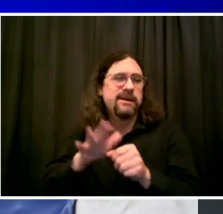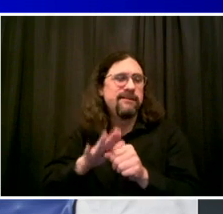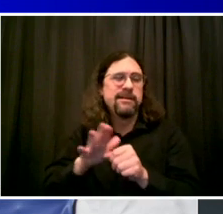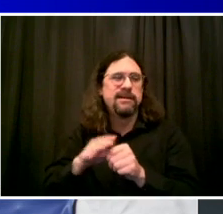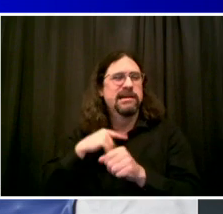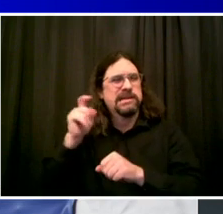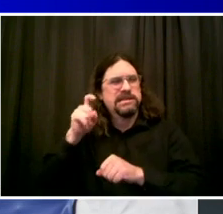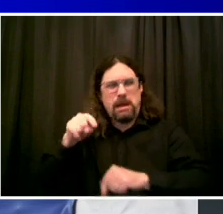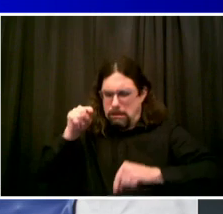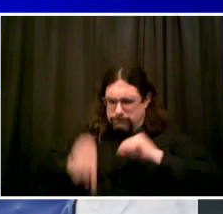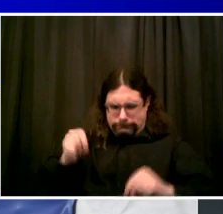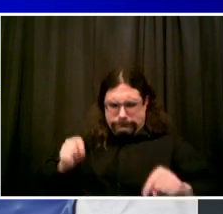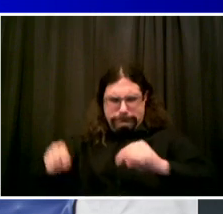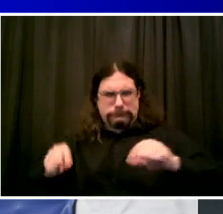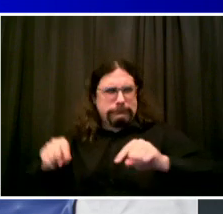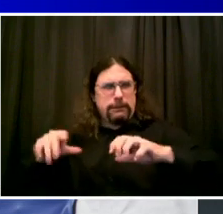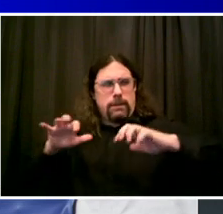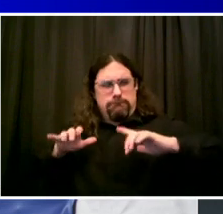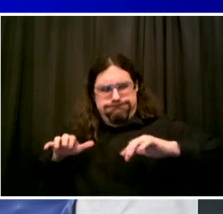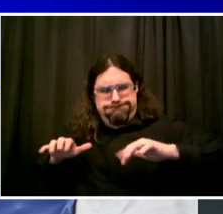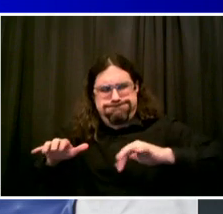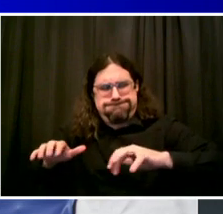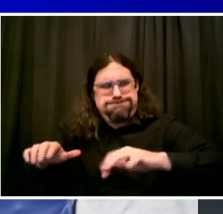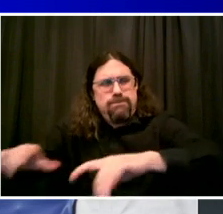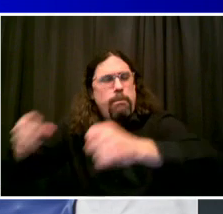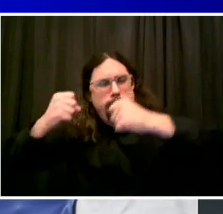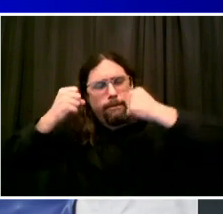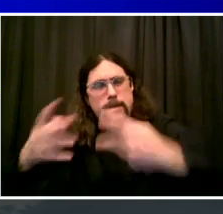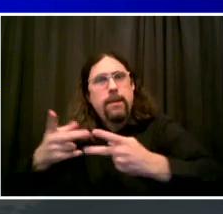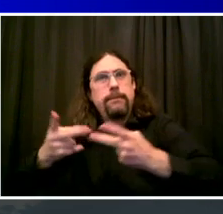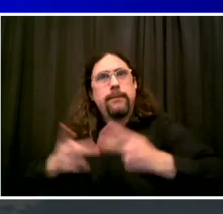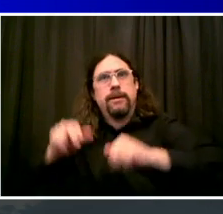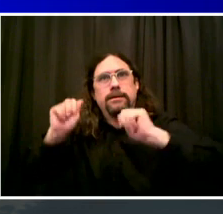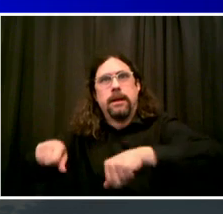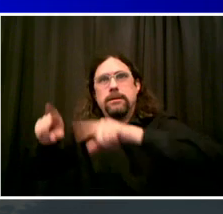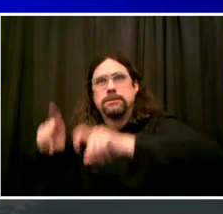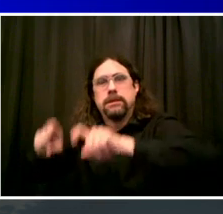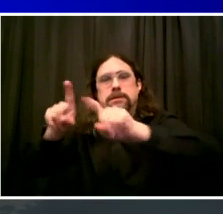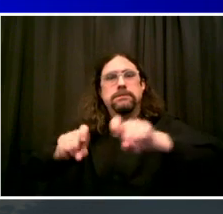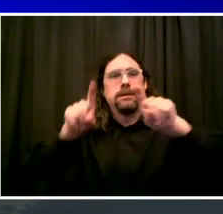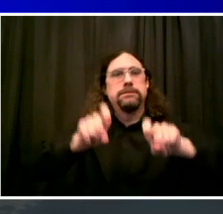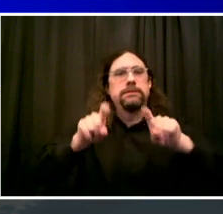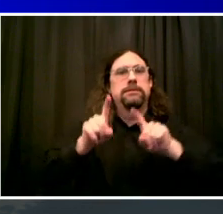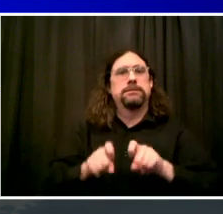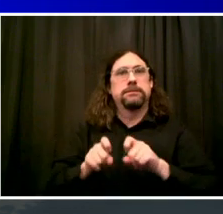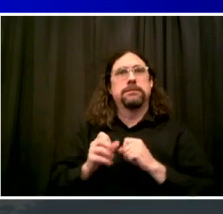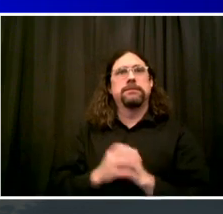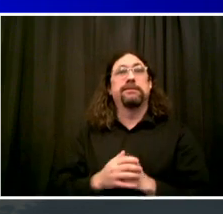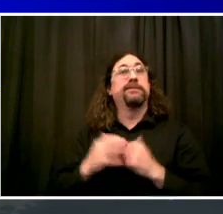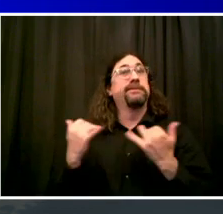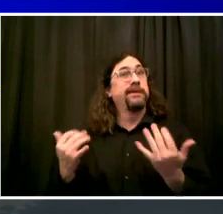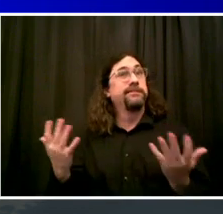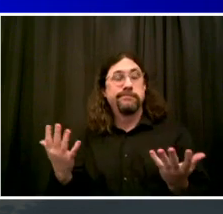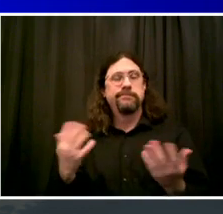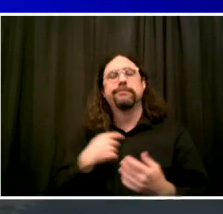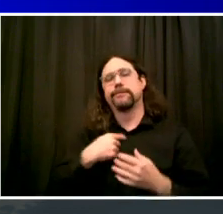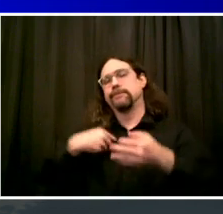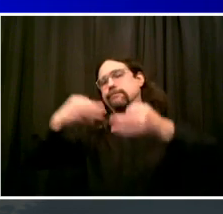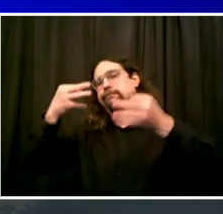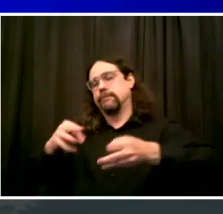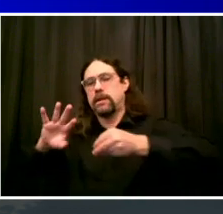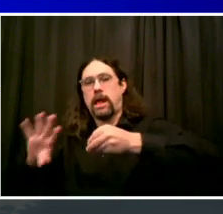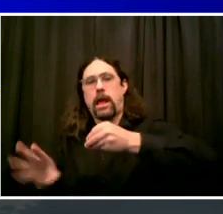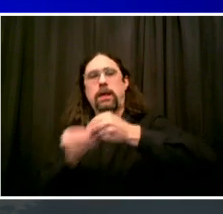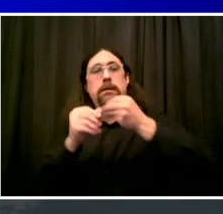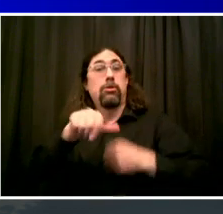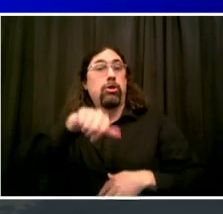be widespread. So today I'm announcing 12 new health and hospital sites. And these will